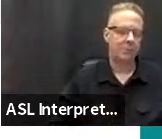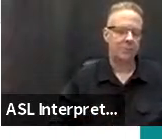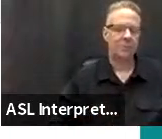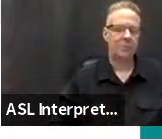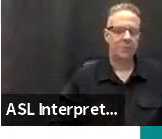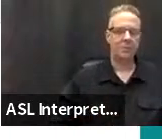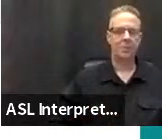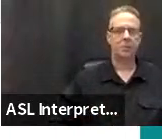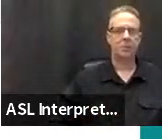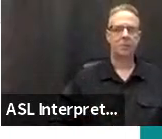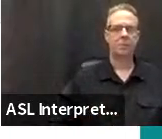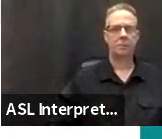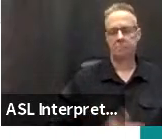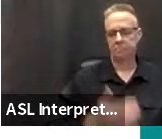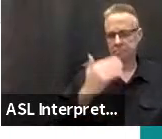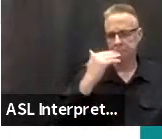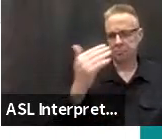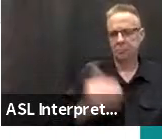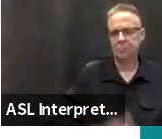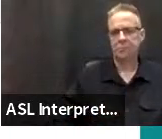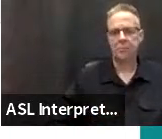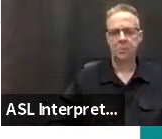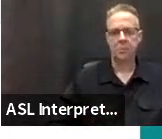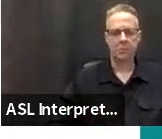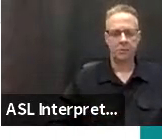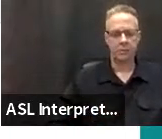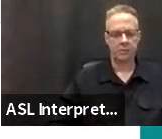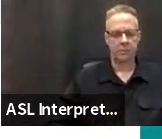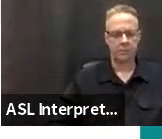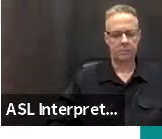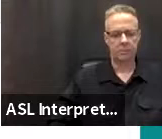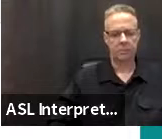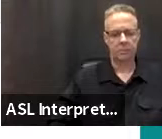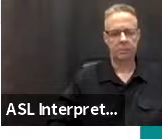that. Okay, Thanks, Marlon. thank you.